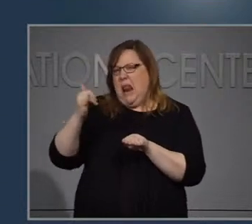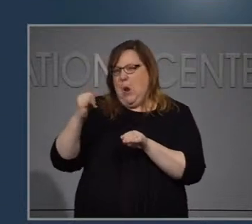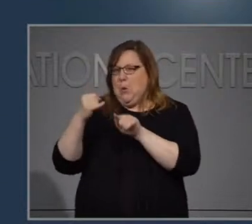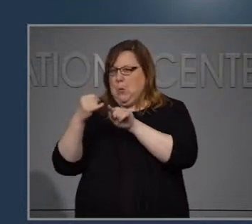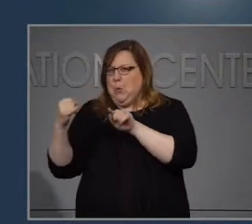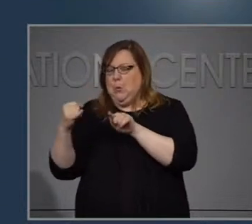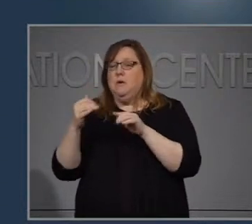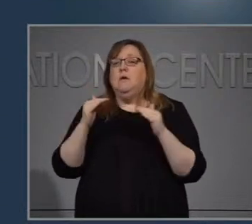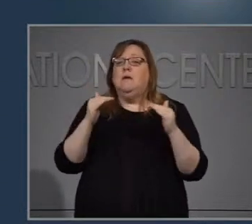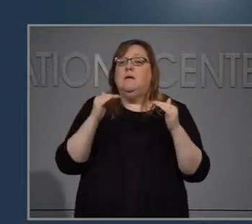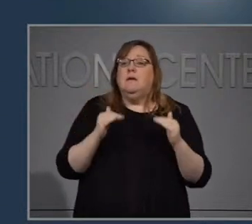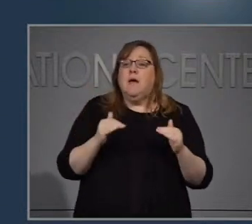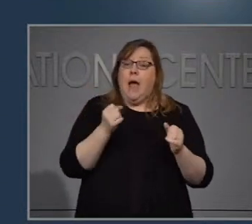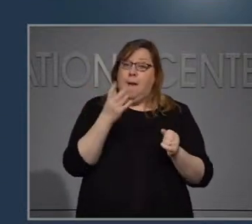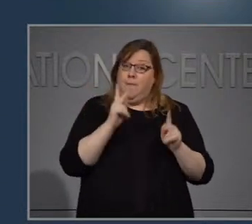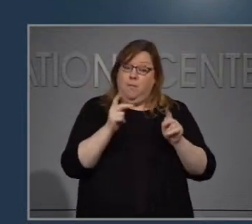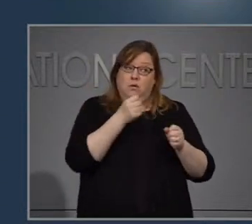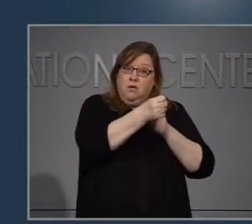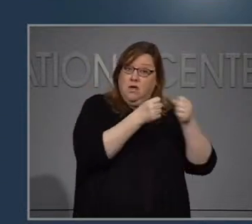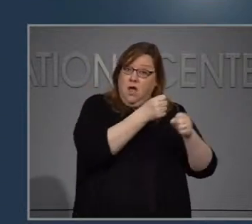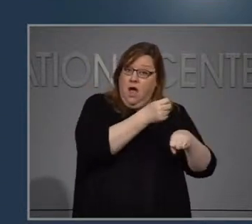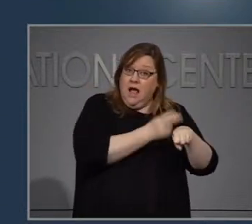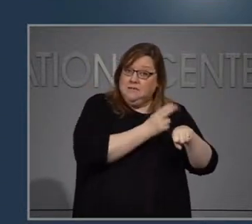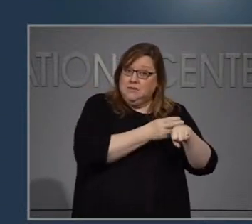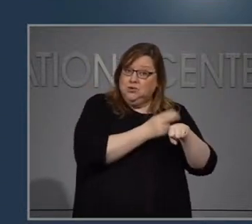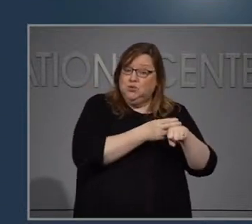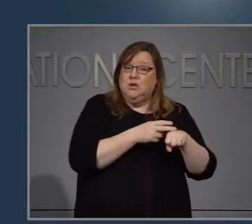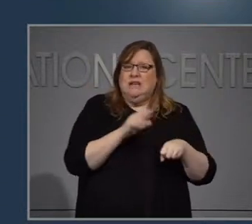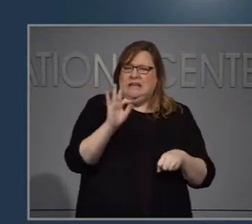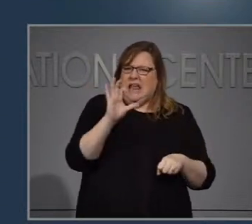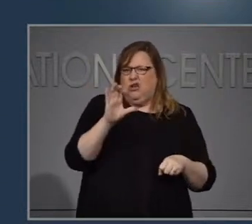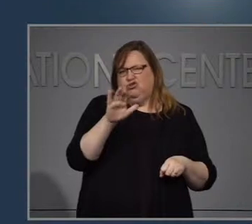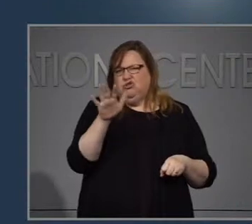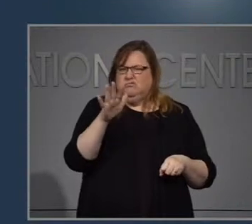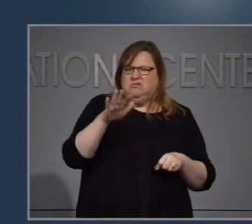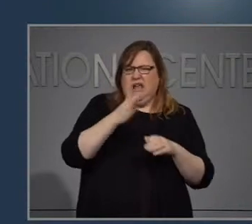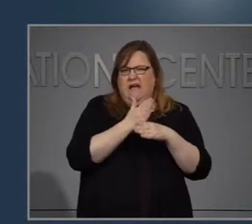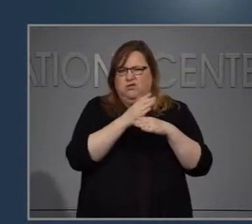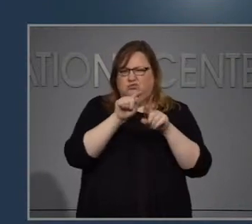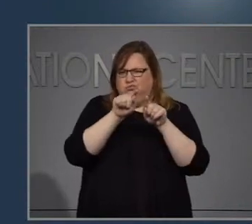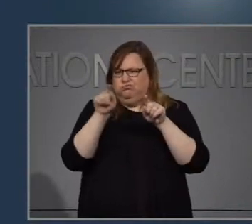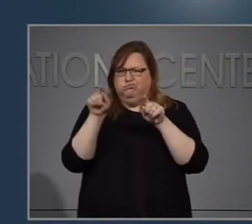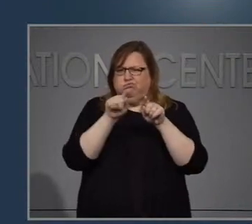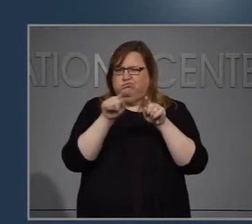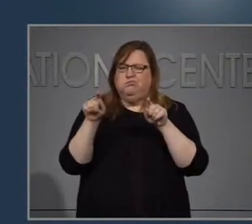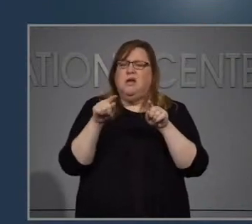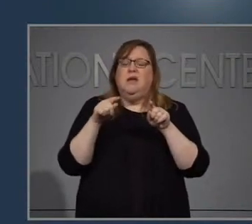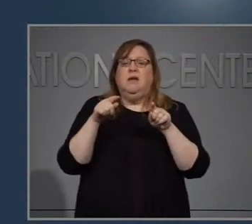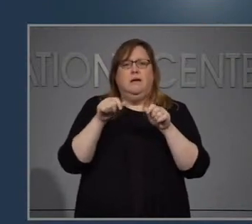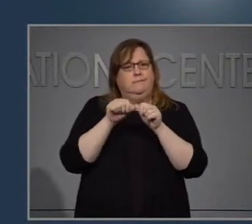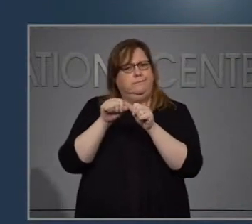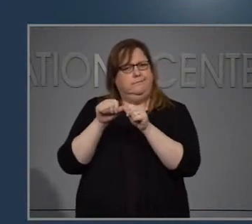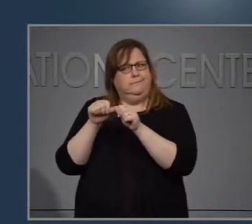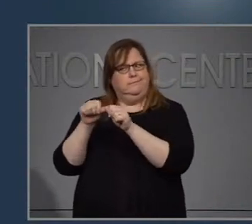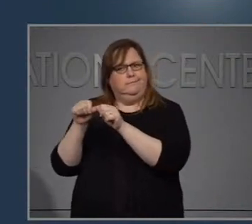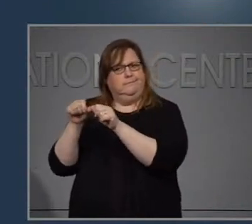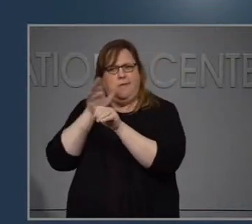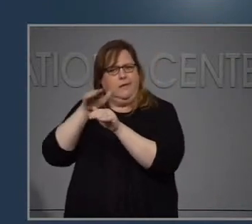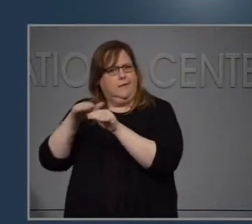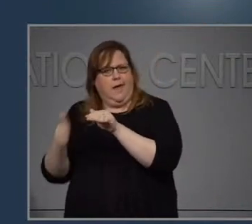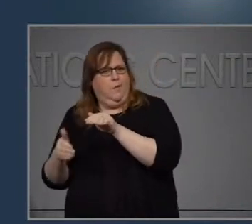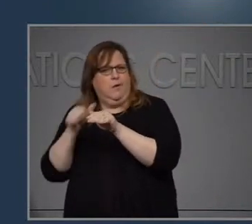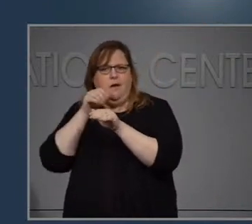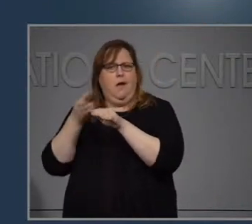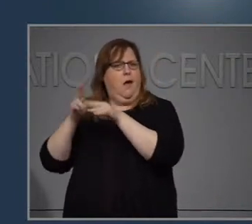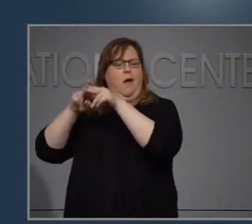line. We also track our critical capabilities, our ability to respond to this pandemic. And here we're seeing